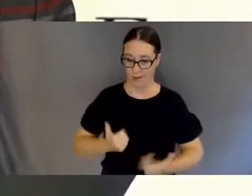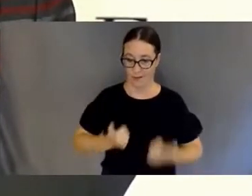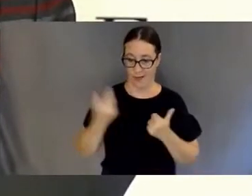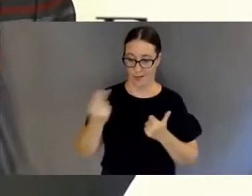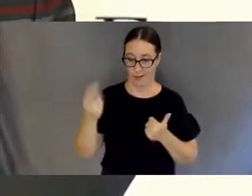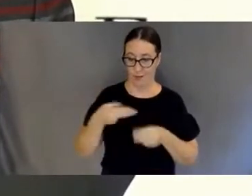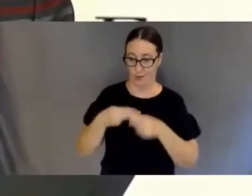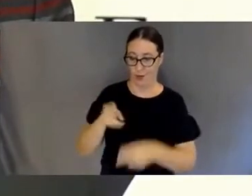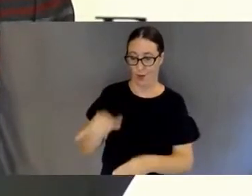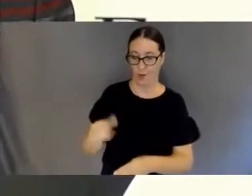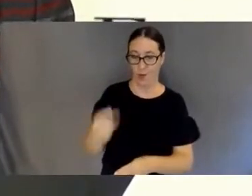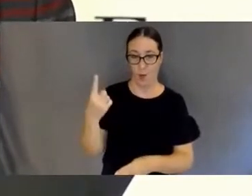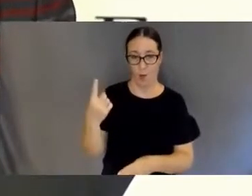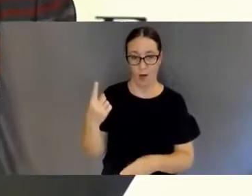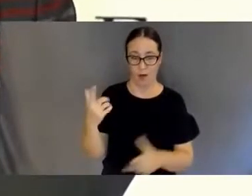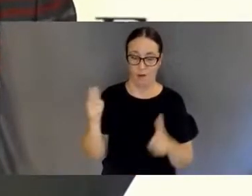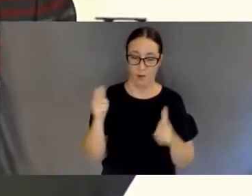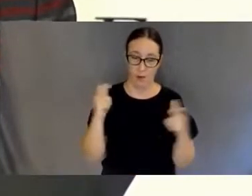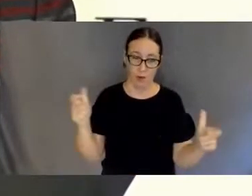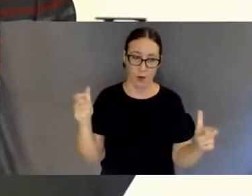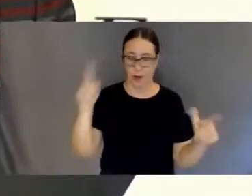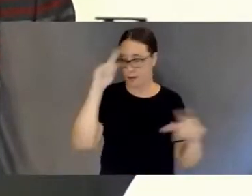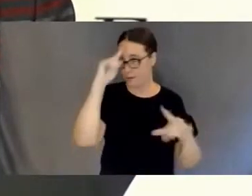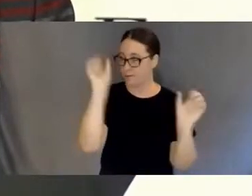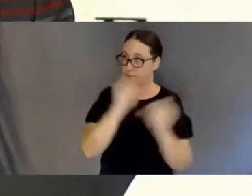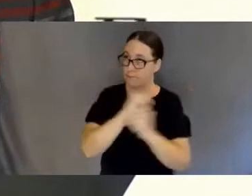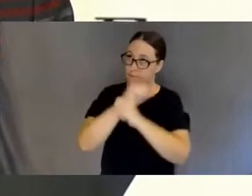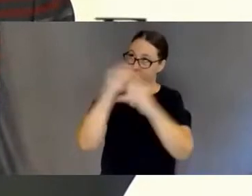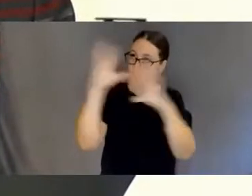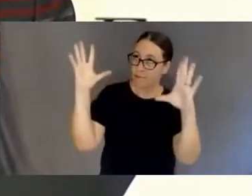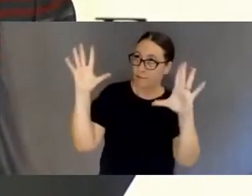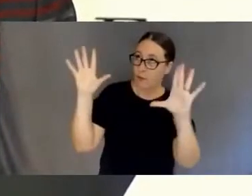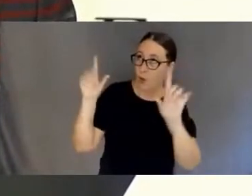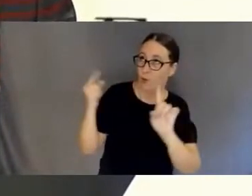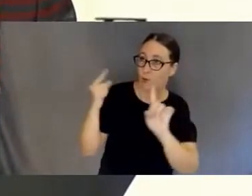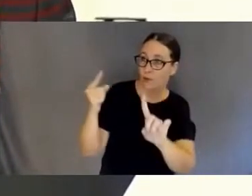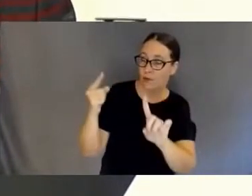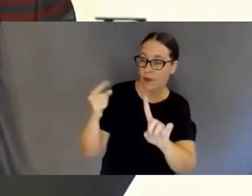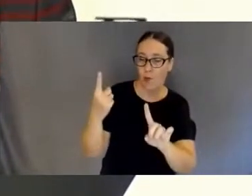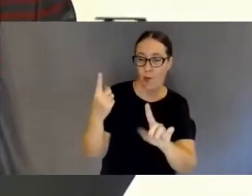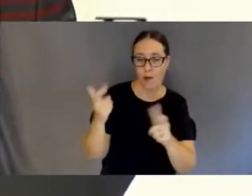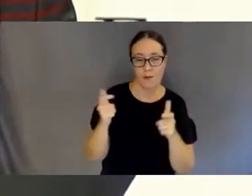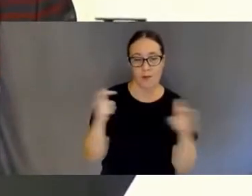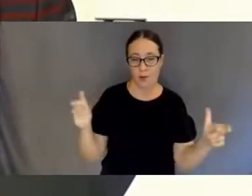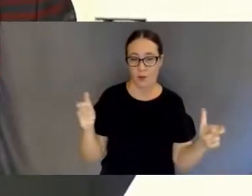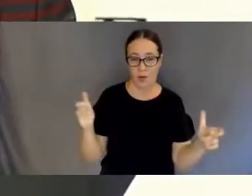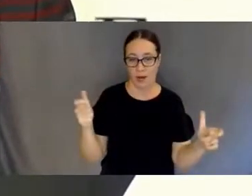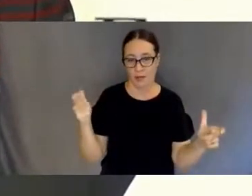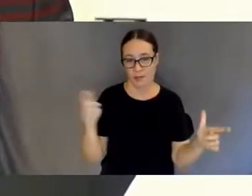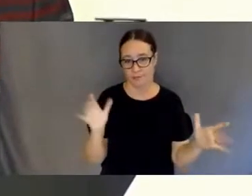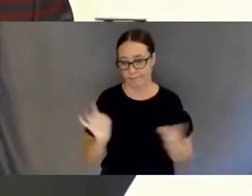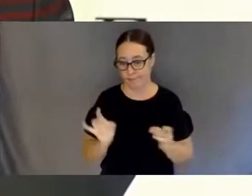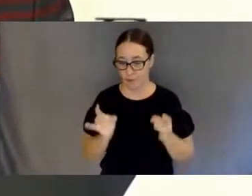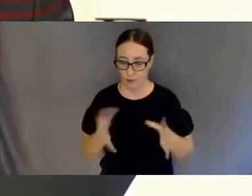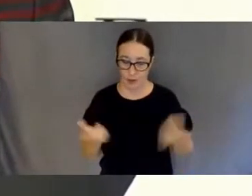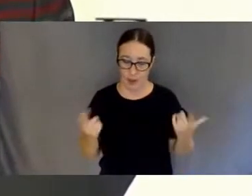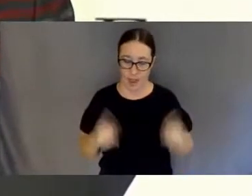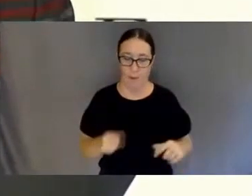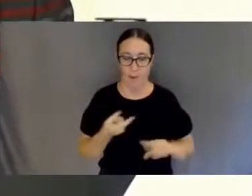affair one of the great aspirations, but also one of the great tragedies of